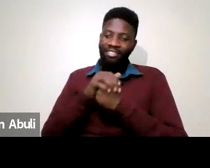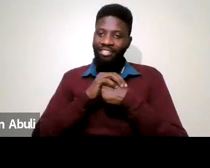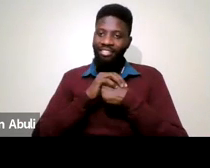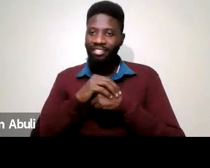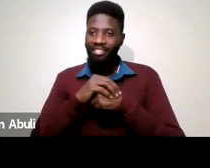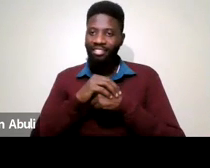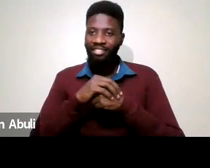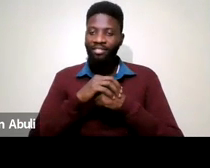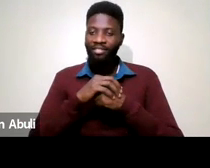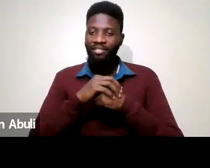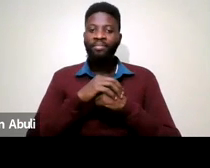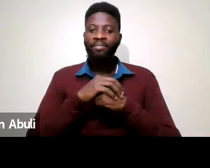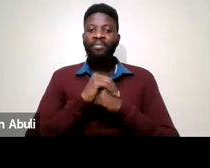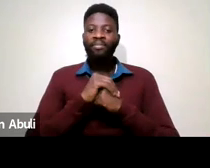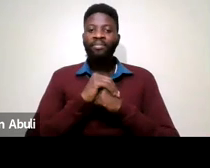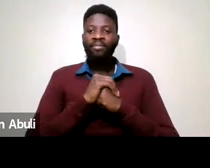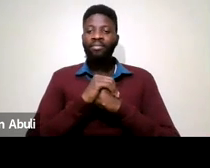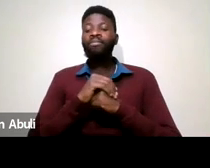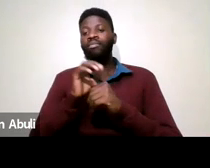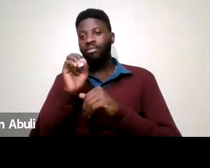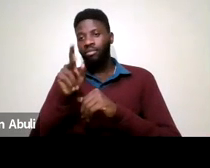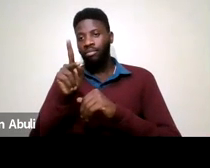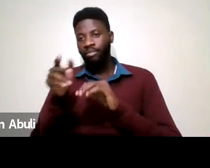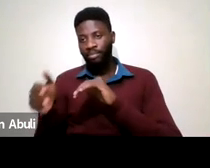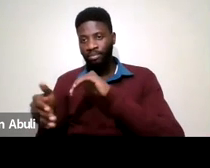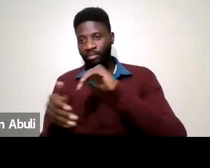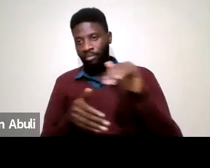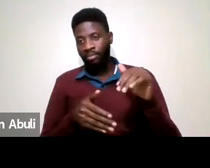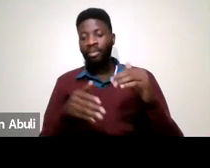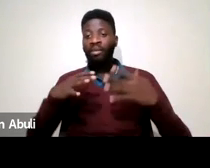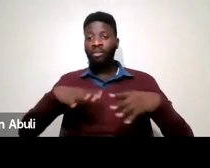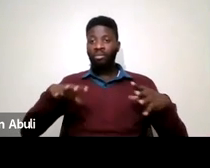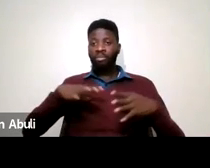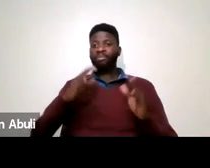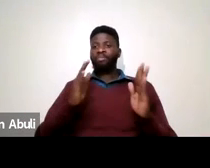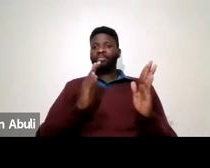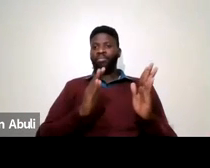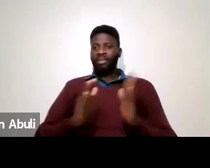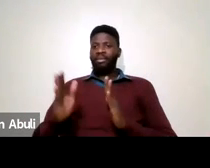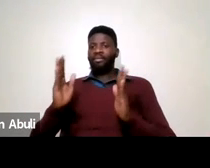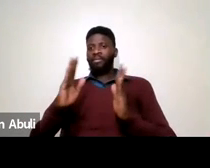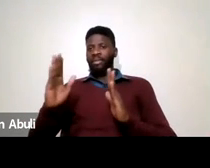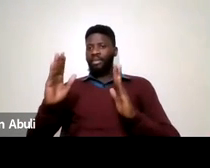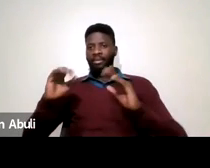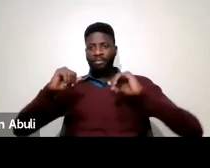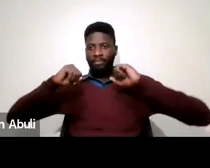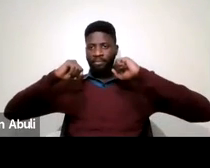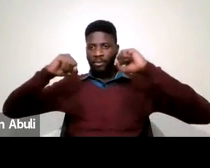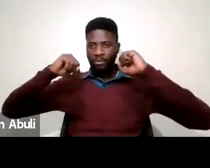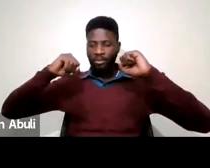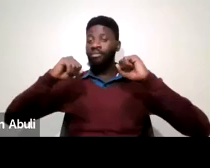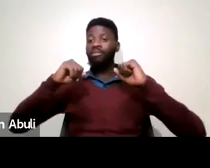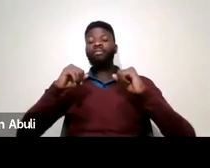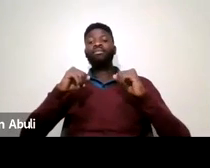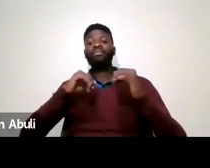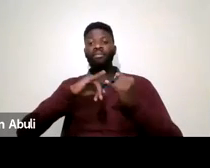Converted. That aside, you realize guys have really big plans. Guys want to get married, and guys